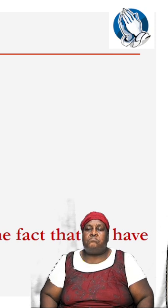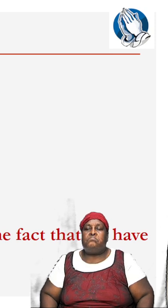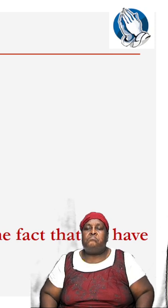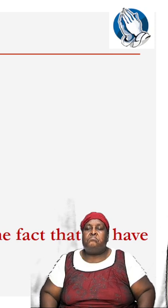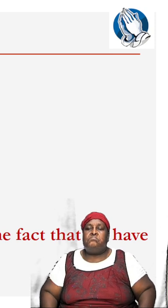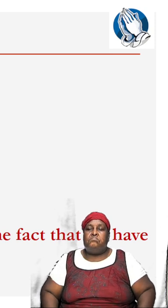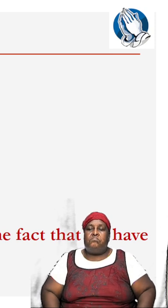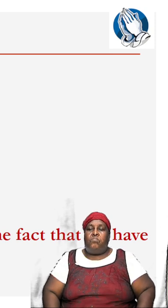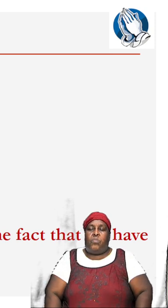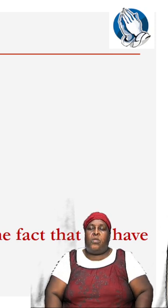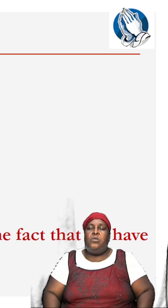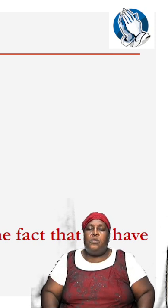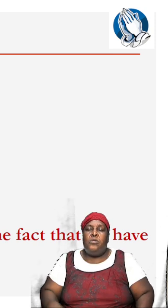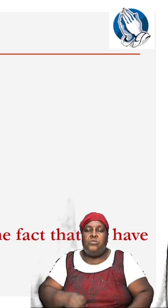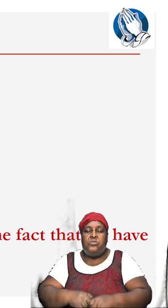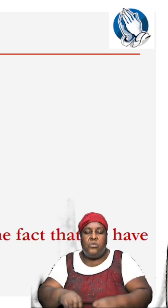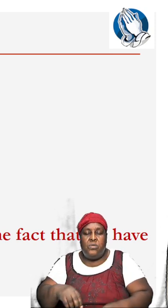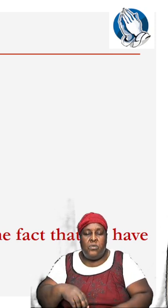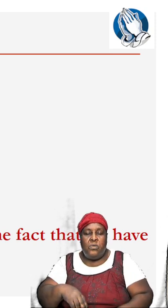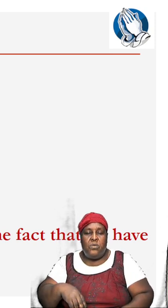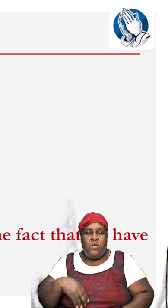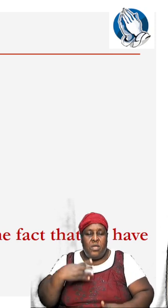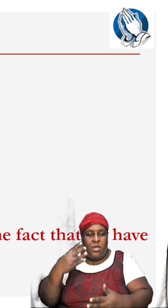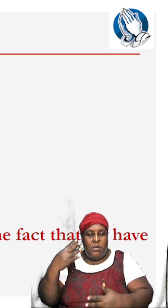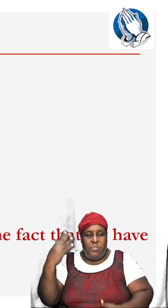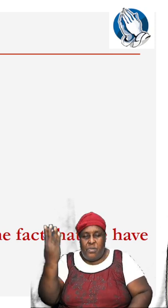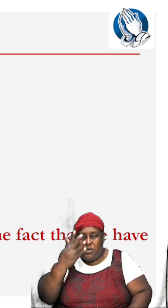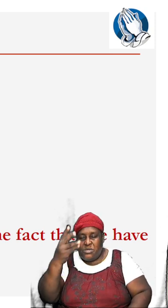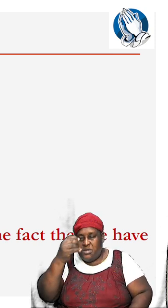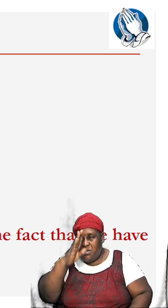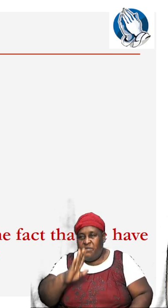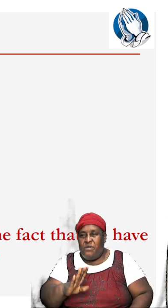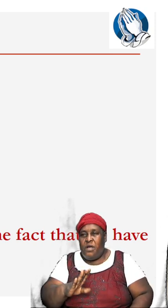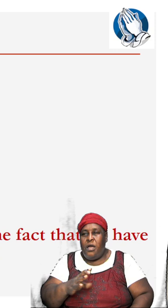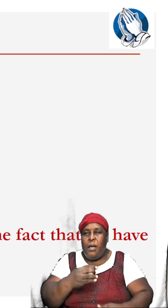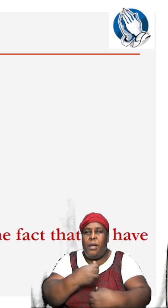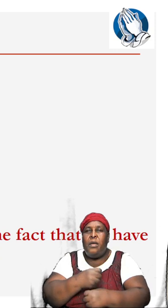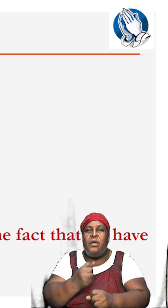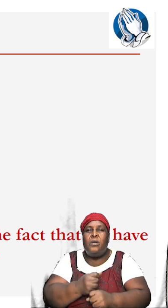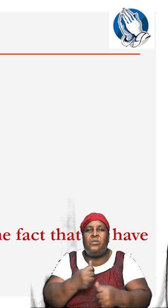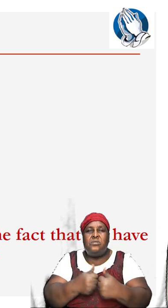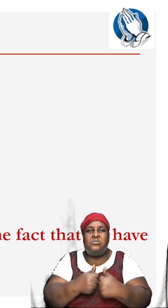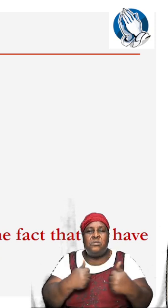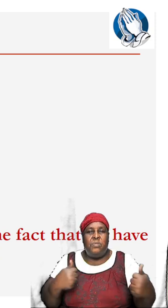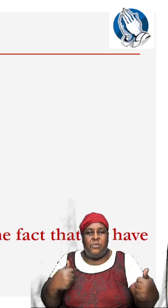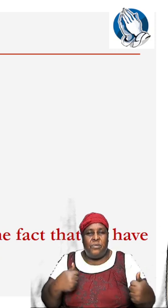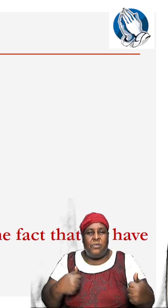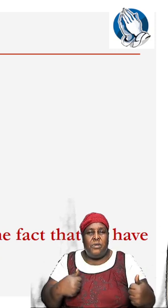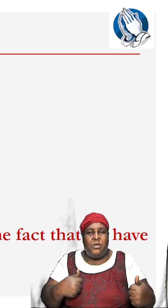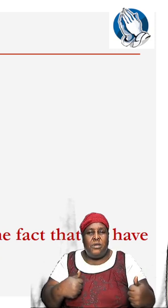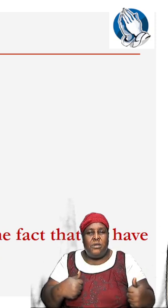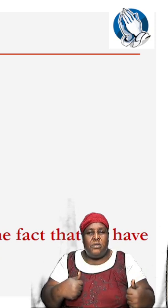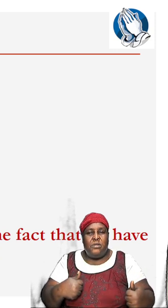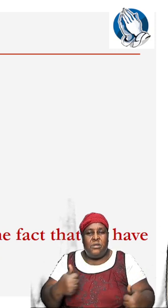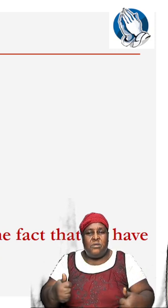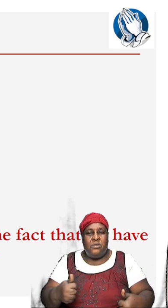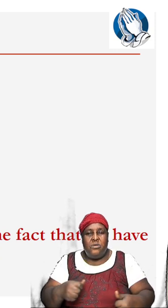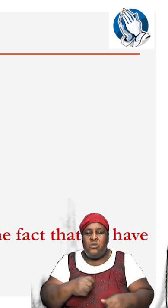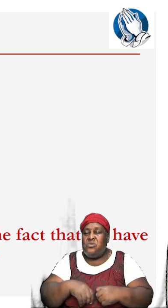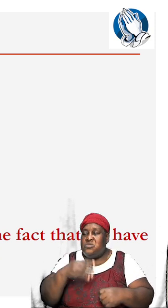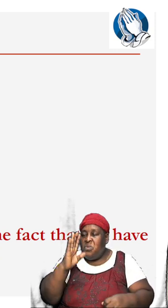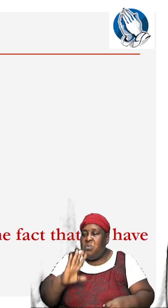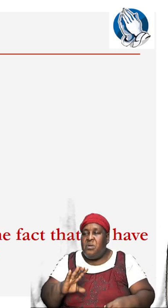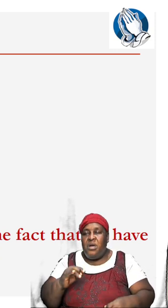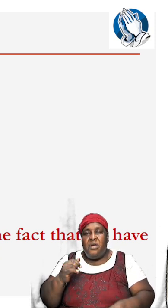So the presence of the Lord is what is going to set us apart. So God, if you not going to go, I